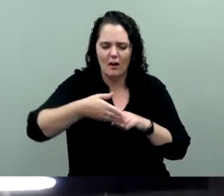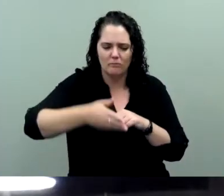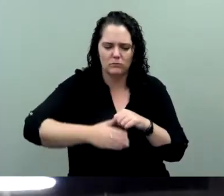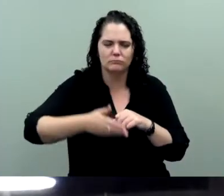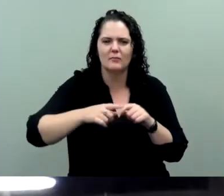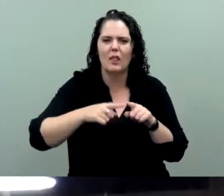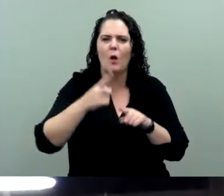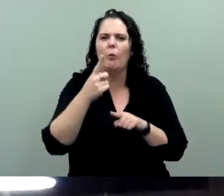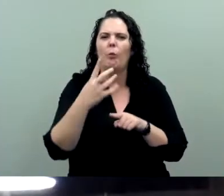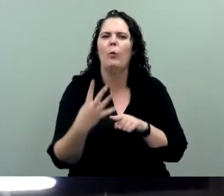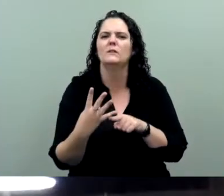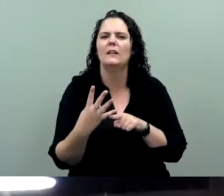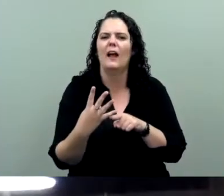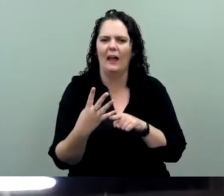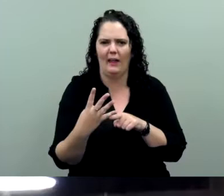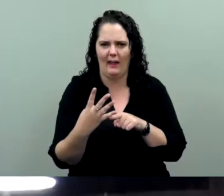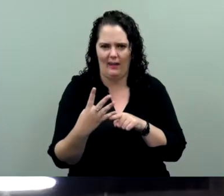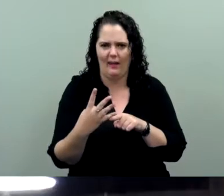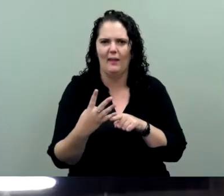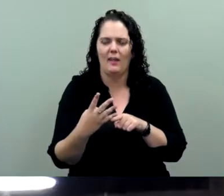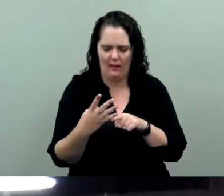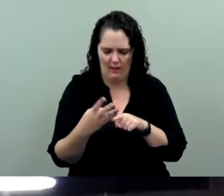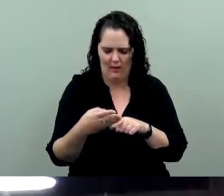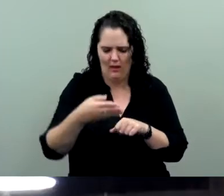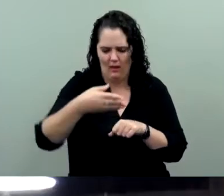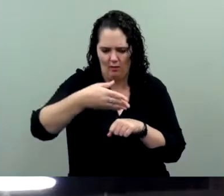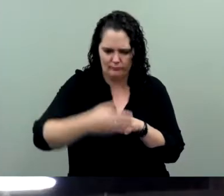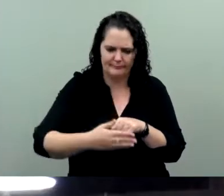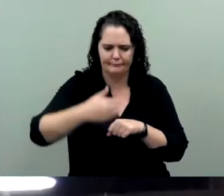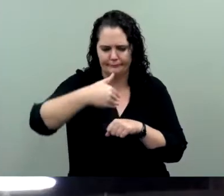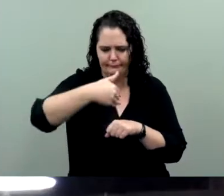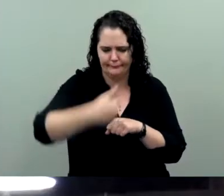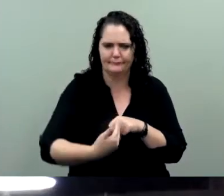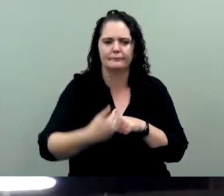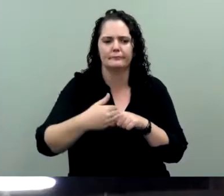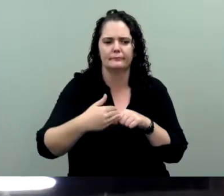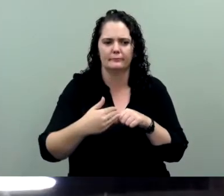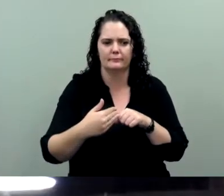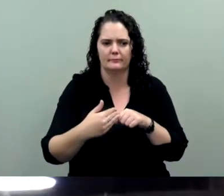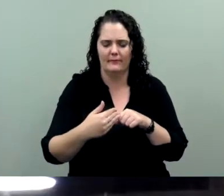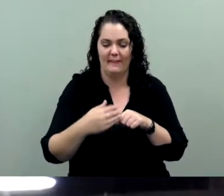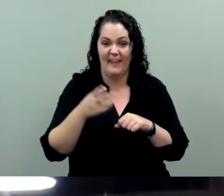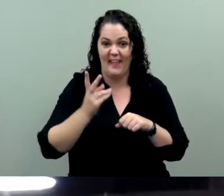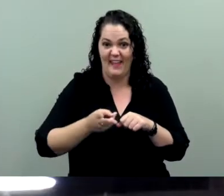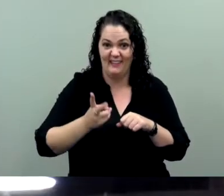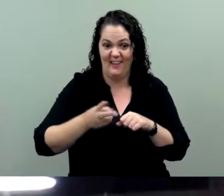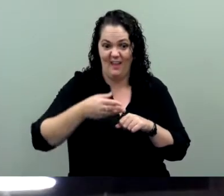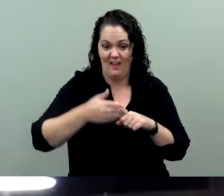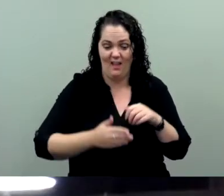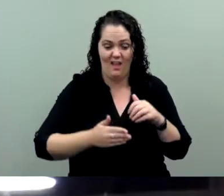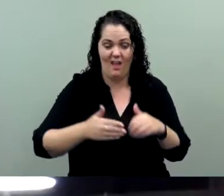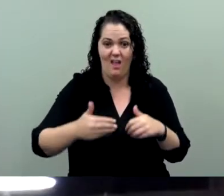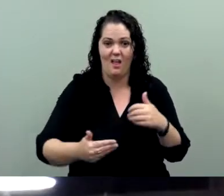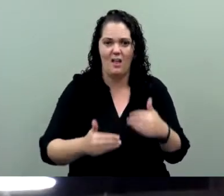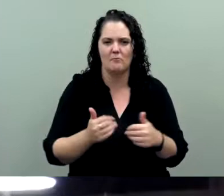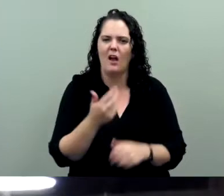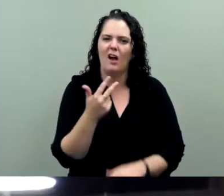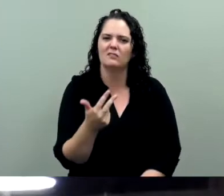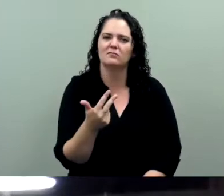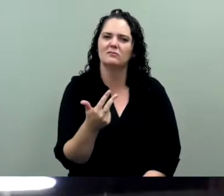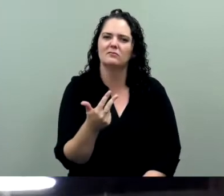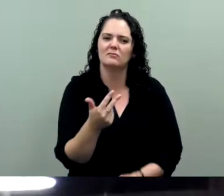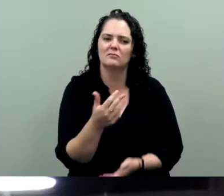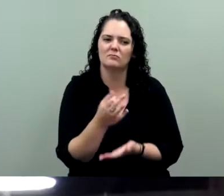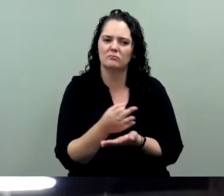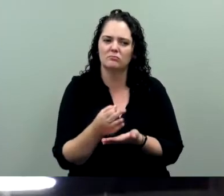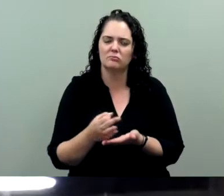like that, and then I'm going to further cut it down until I have 8 pieces. All right, now I prefer to cut it